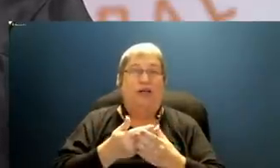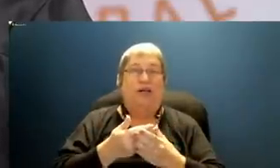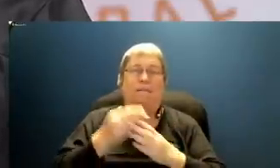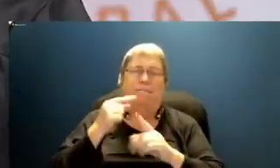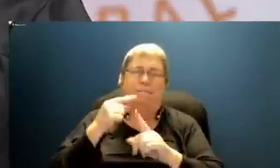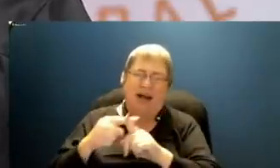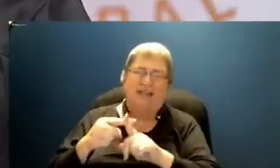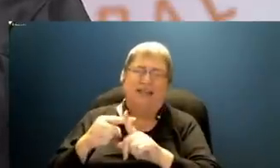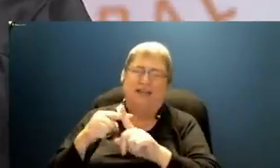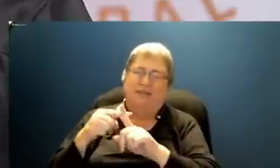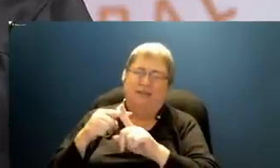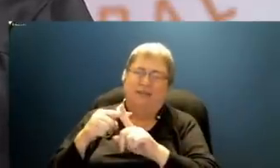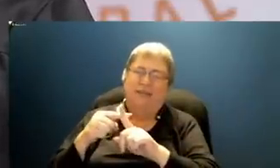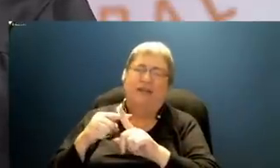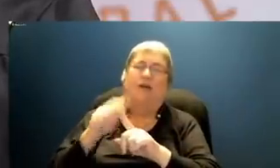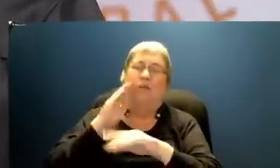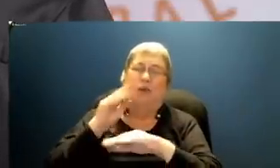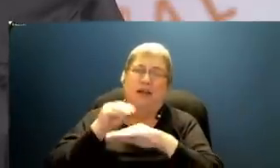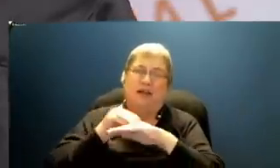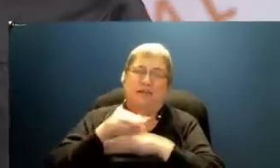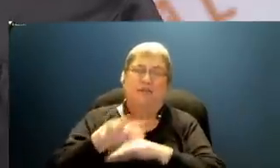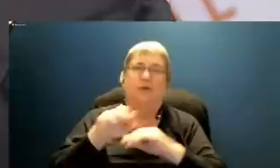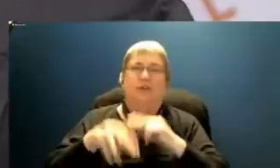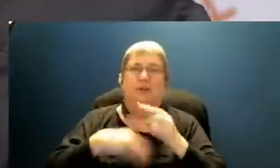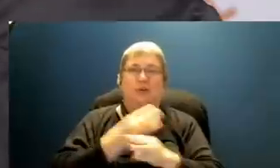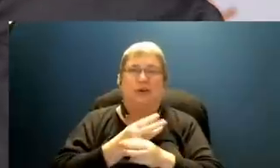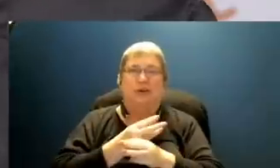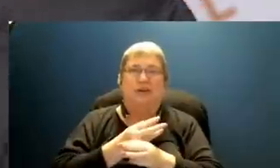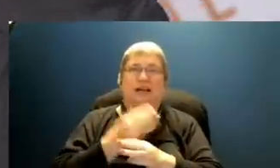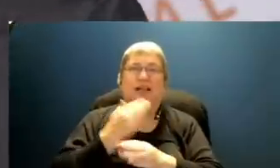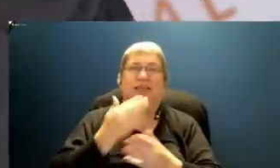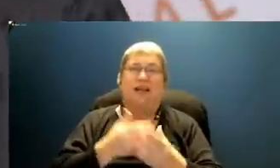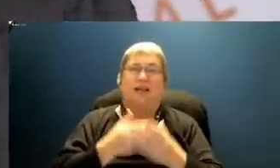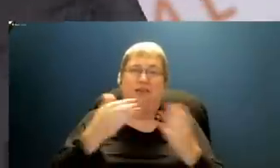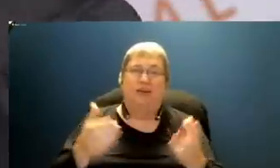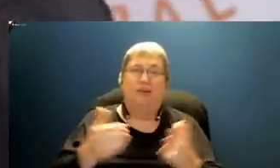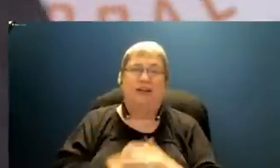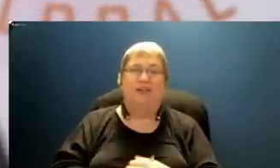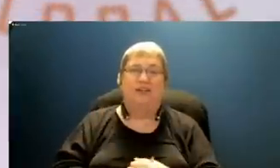positively impact the world. Thank you very much.